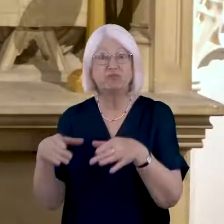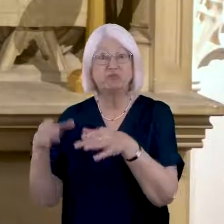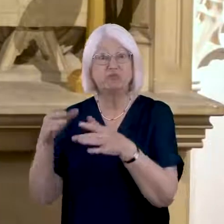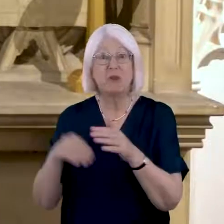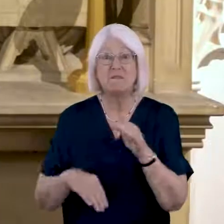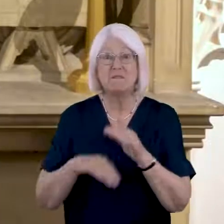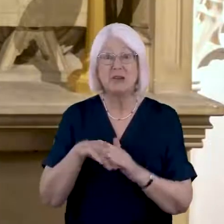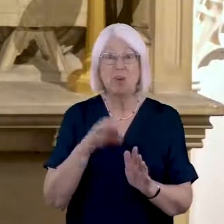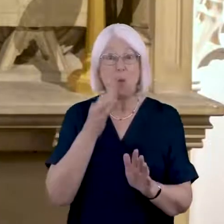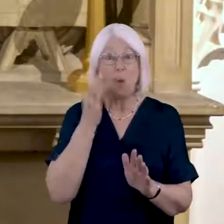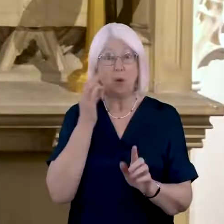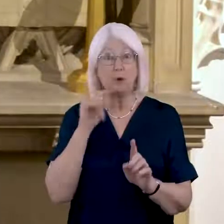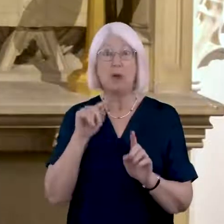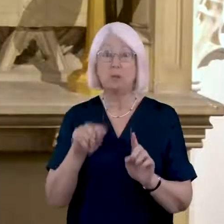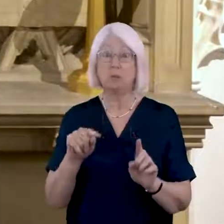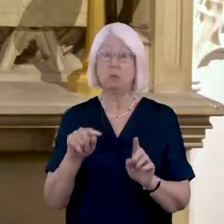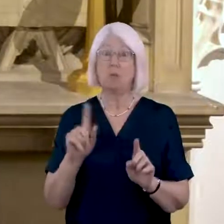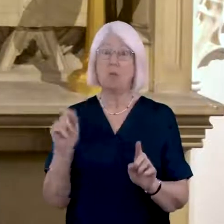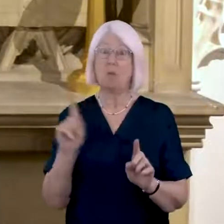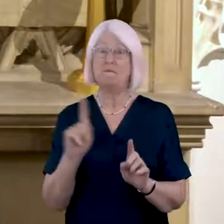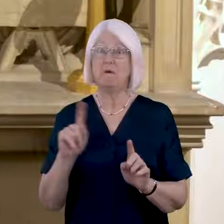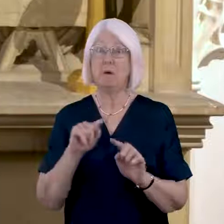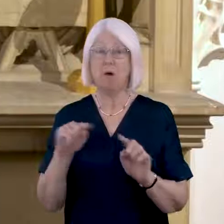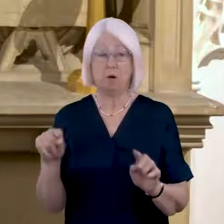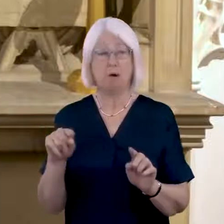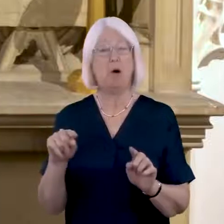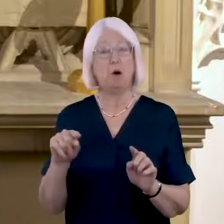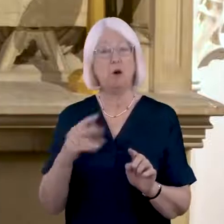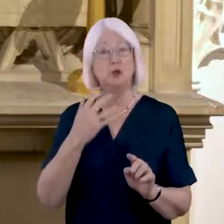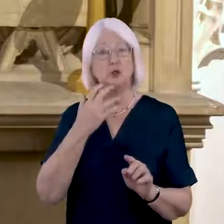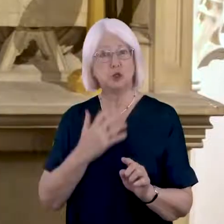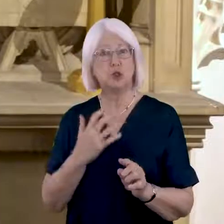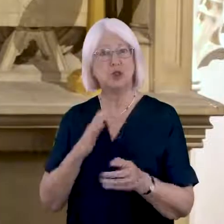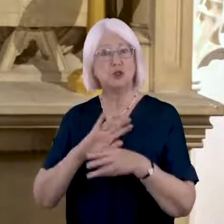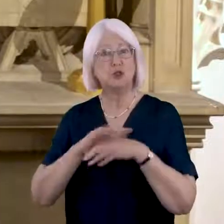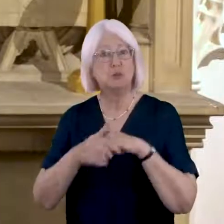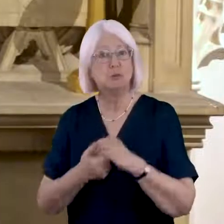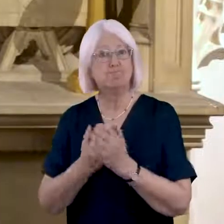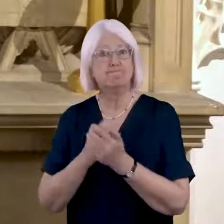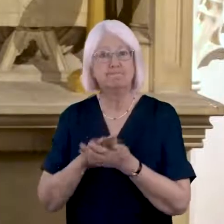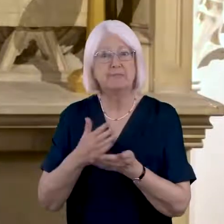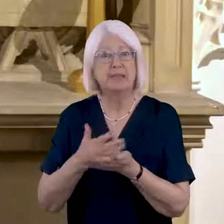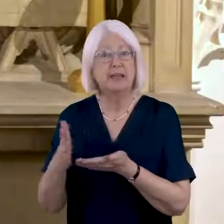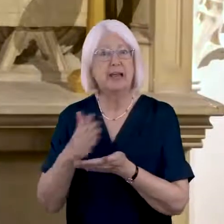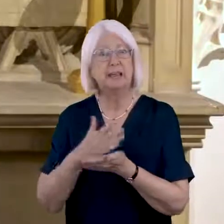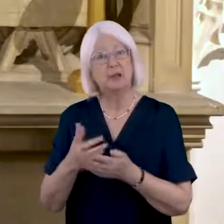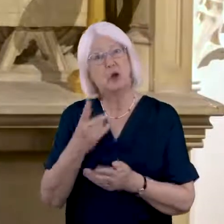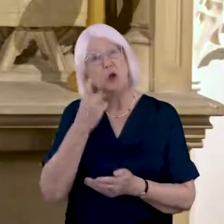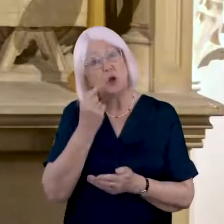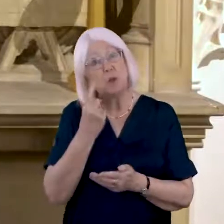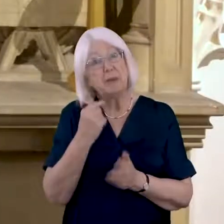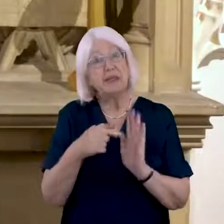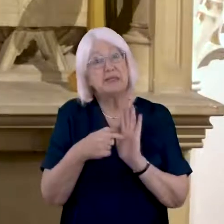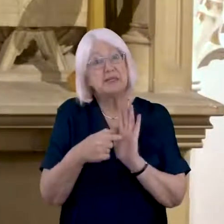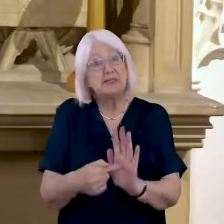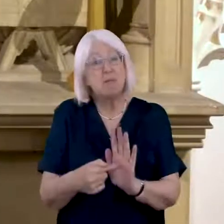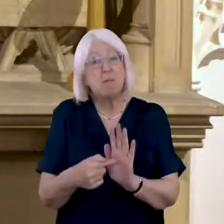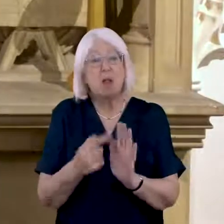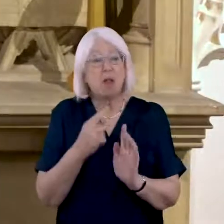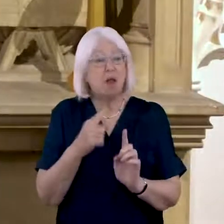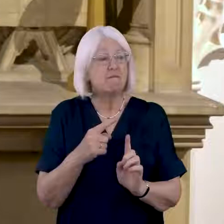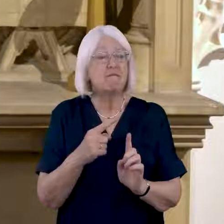so this could be a symbol of the new covenant of Jesus, in some sense replacing the old requirements